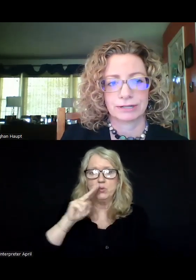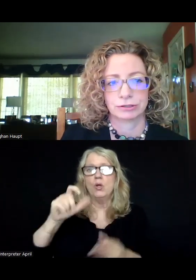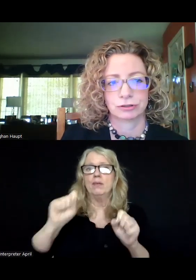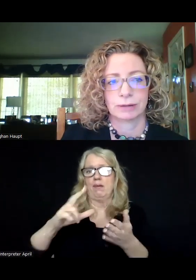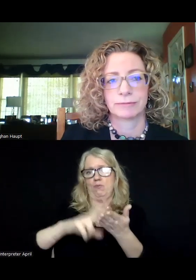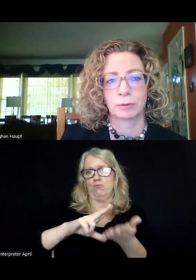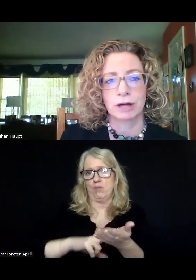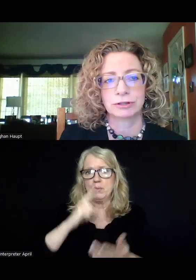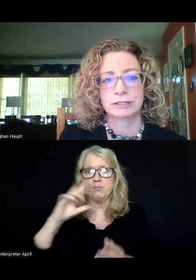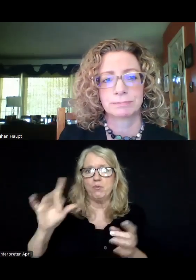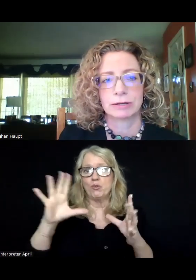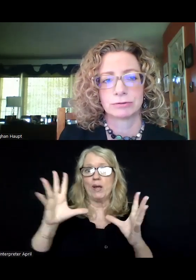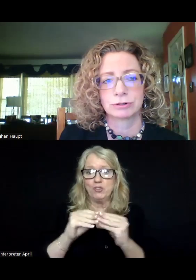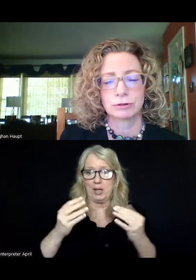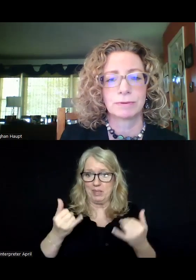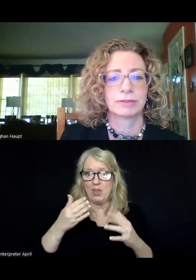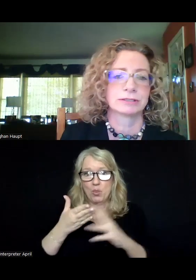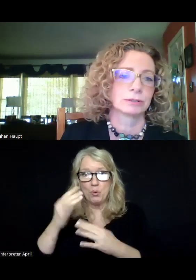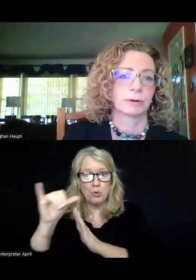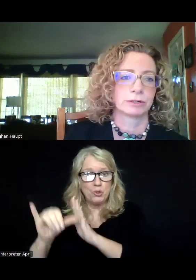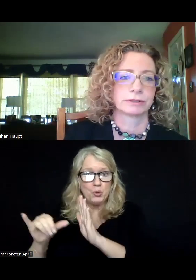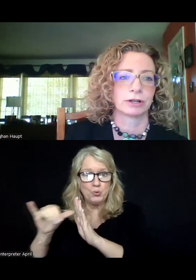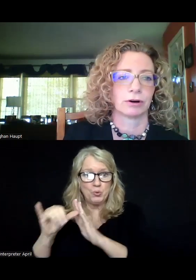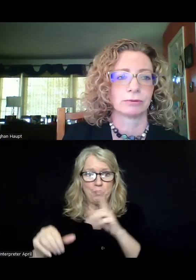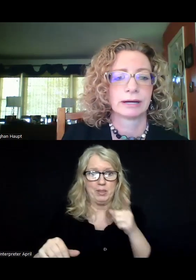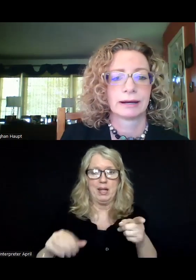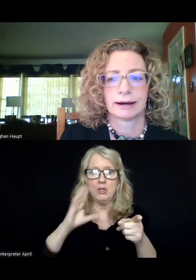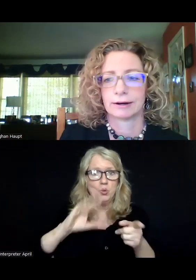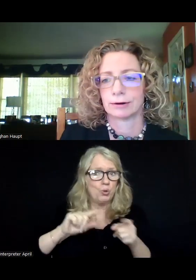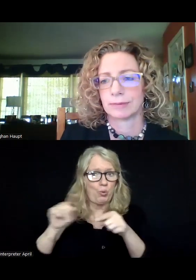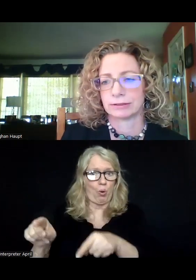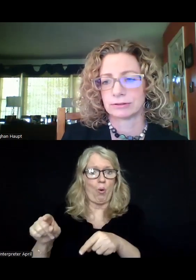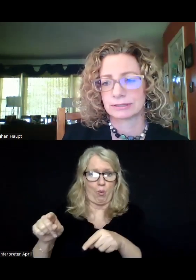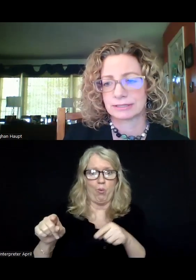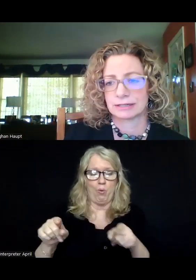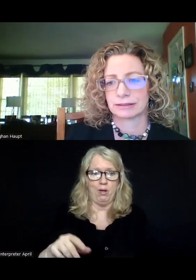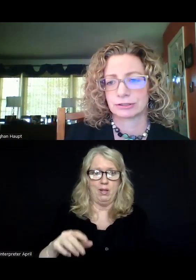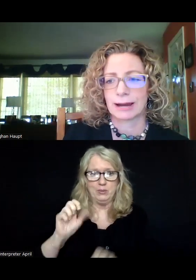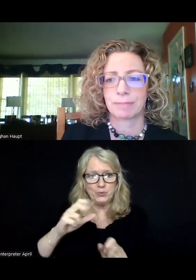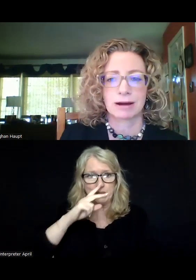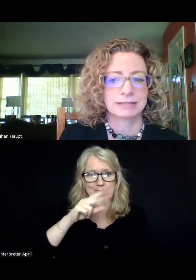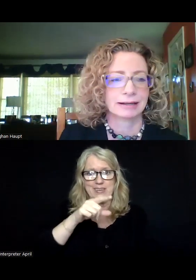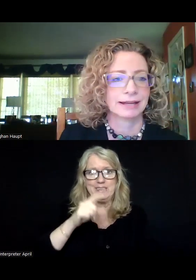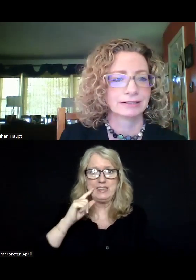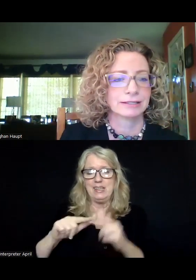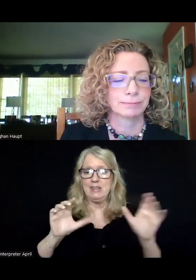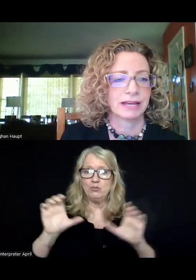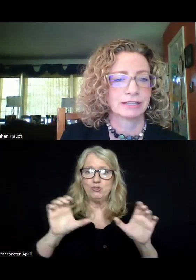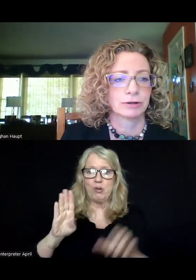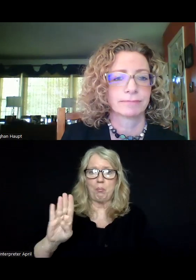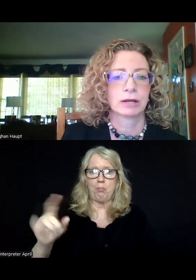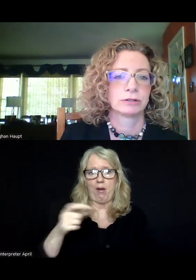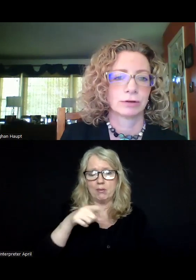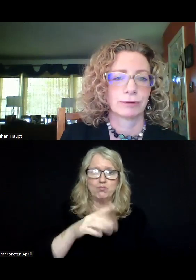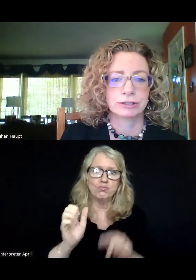for the Crisis Jam. If you're watching this by YouTube, this is where you would go. And you can see it in the chat box, how to get to this